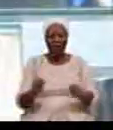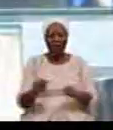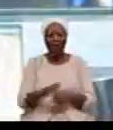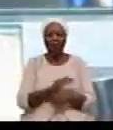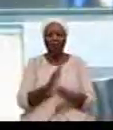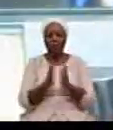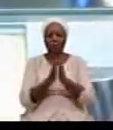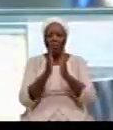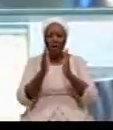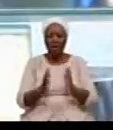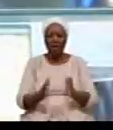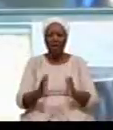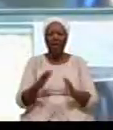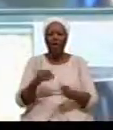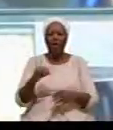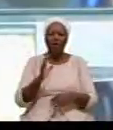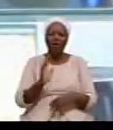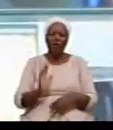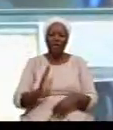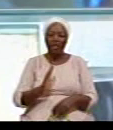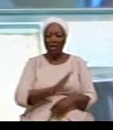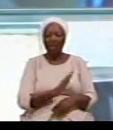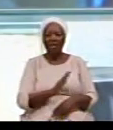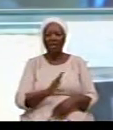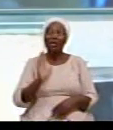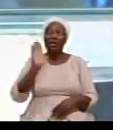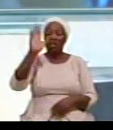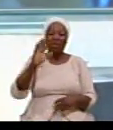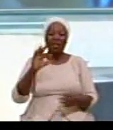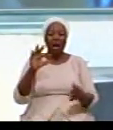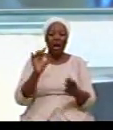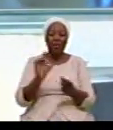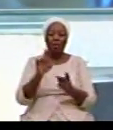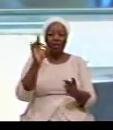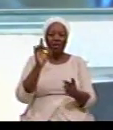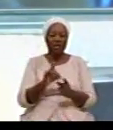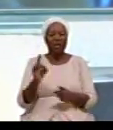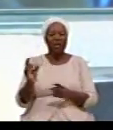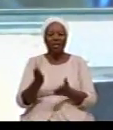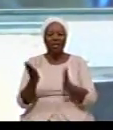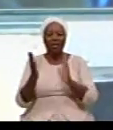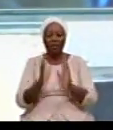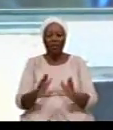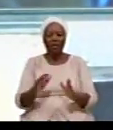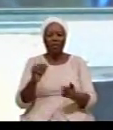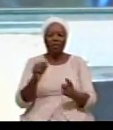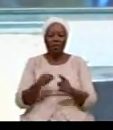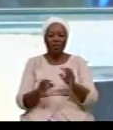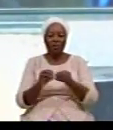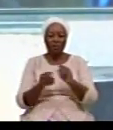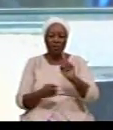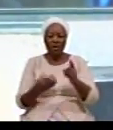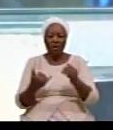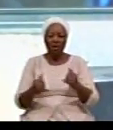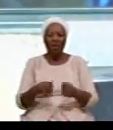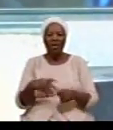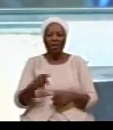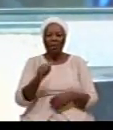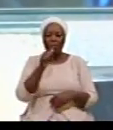of his appointed servants. Come to point number one. Point number one, the